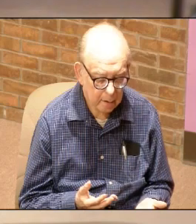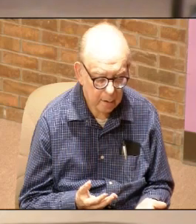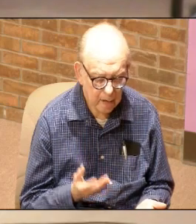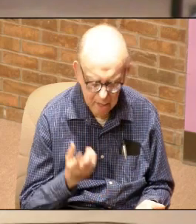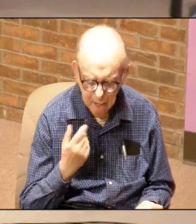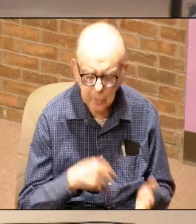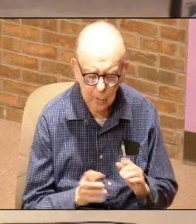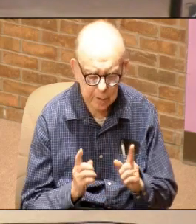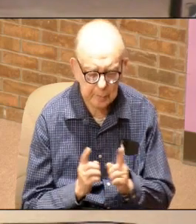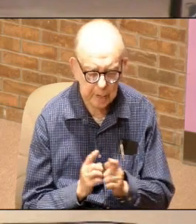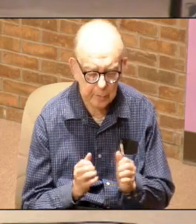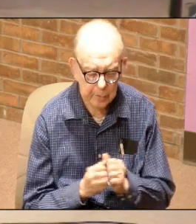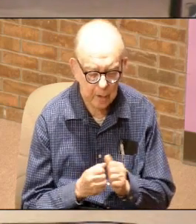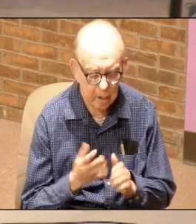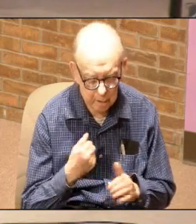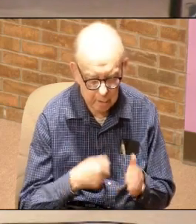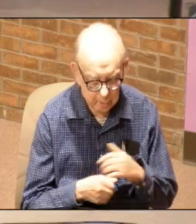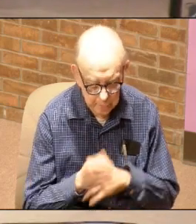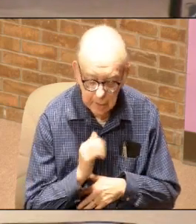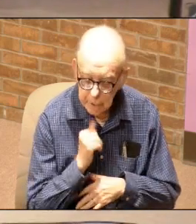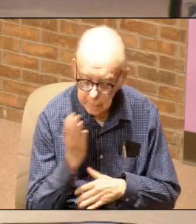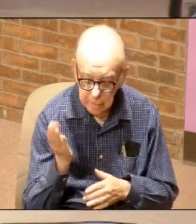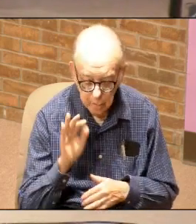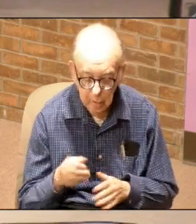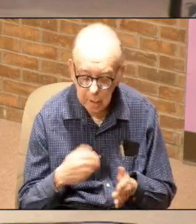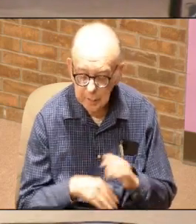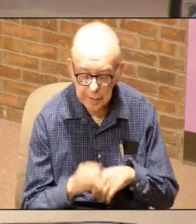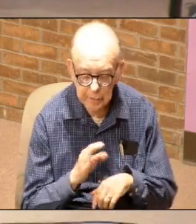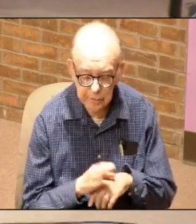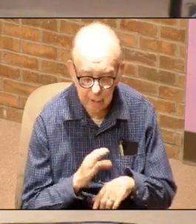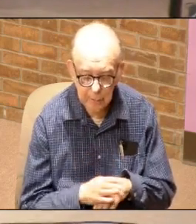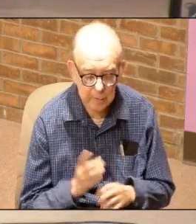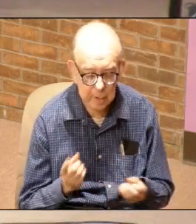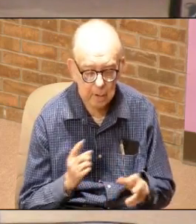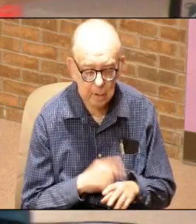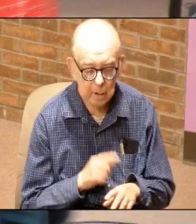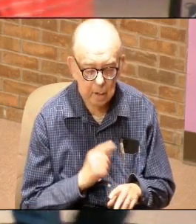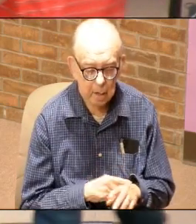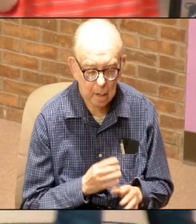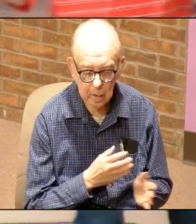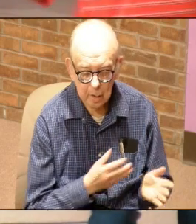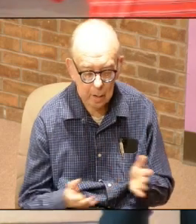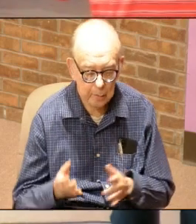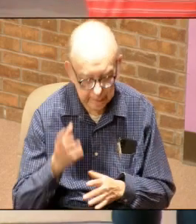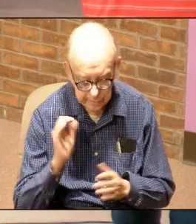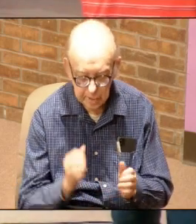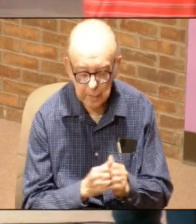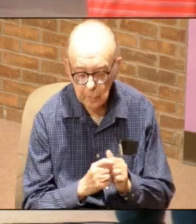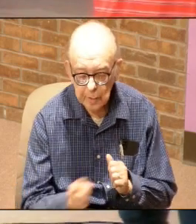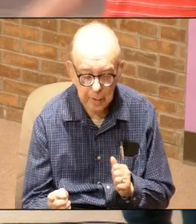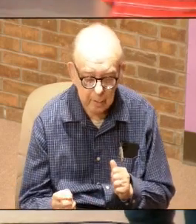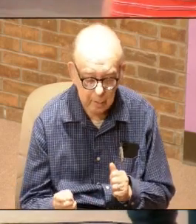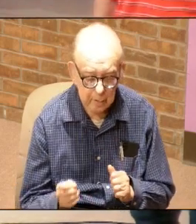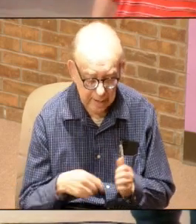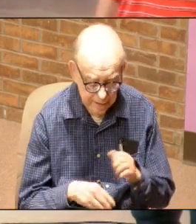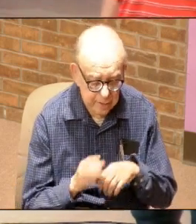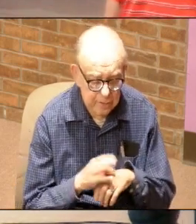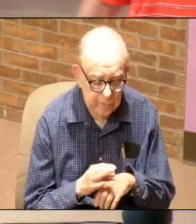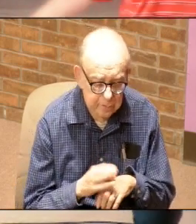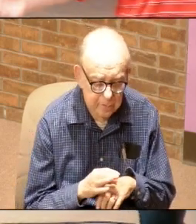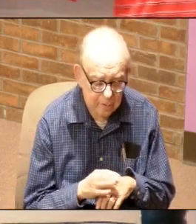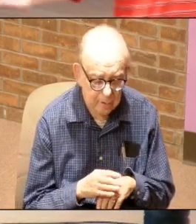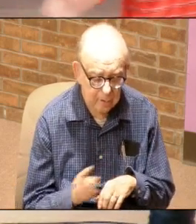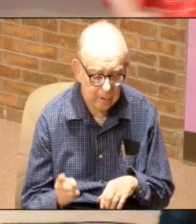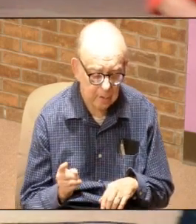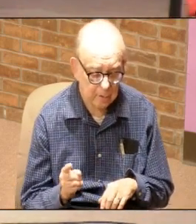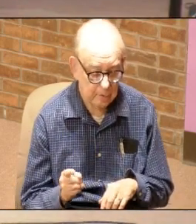God, and you're not welcome in here. But a lot of times people will bring Satan with them, the church,